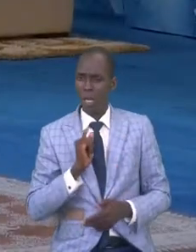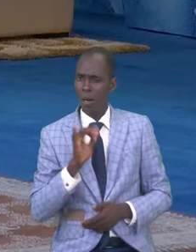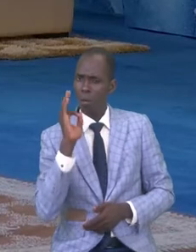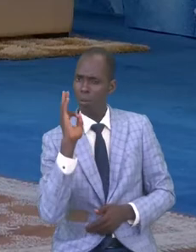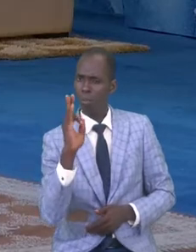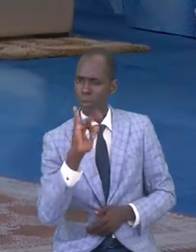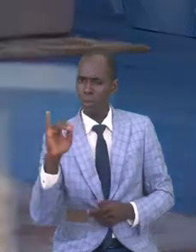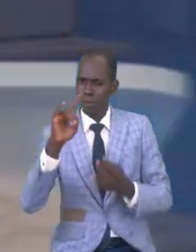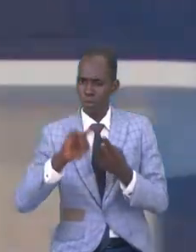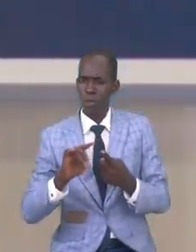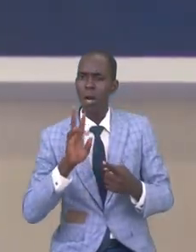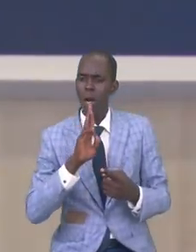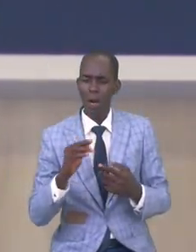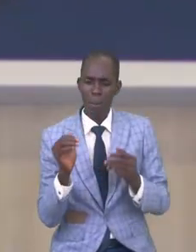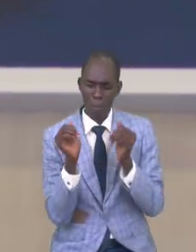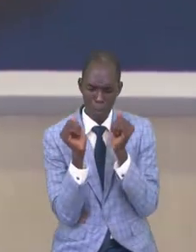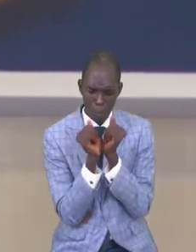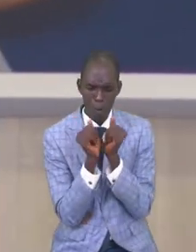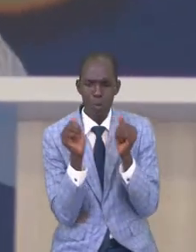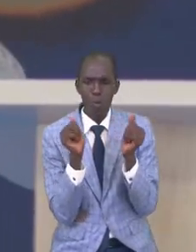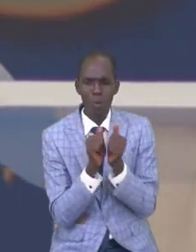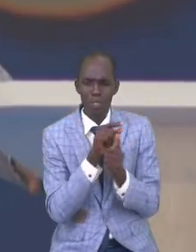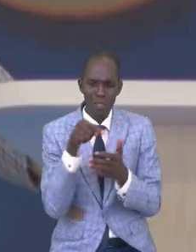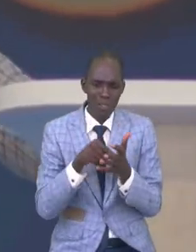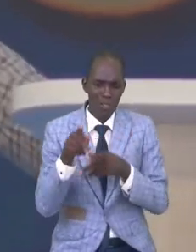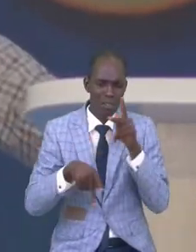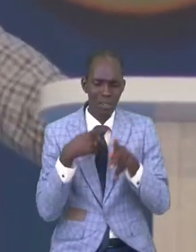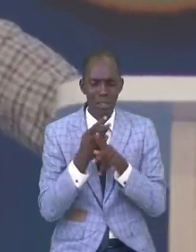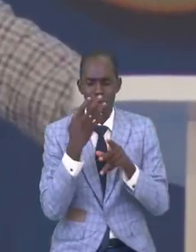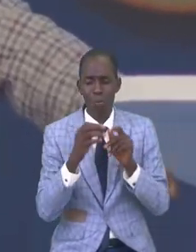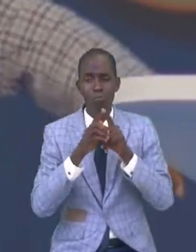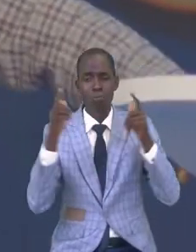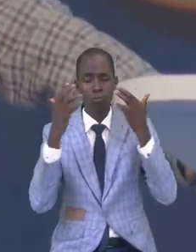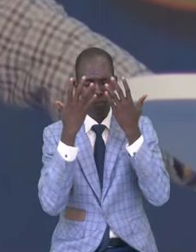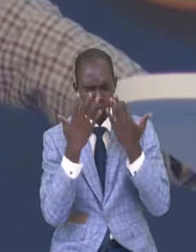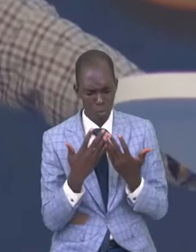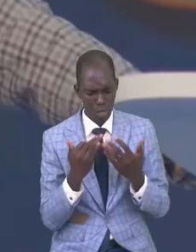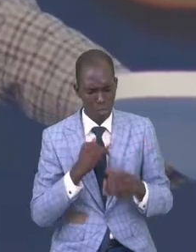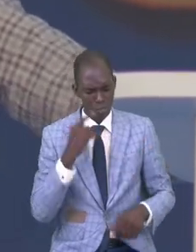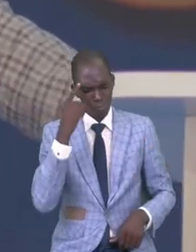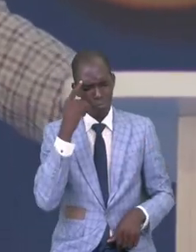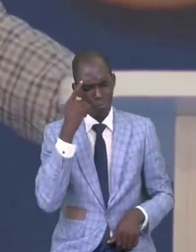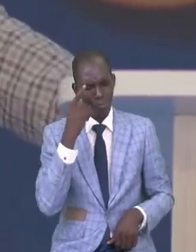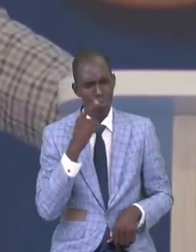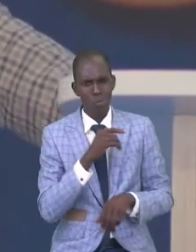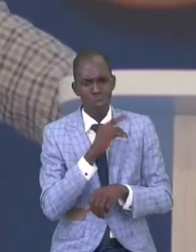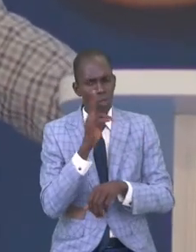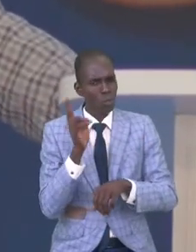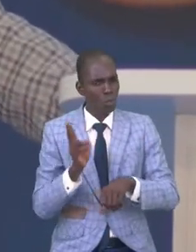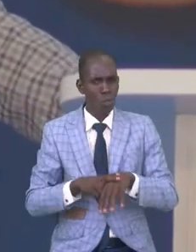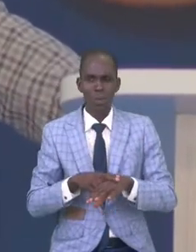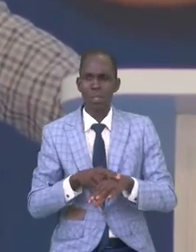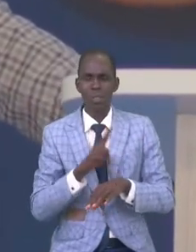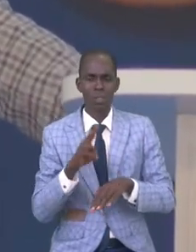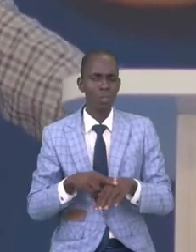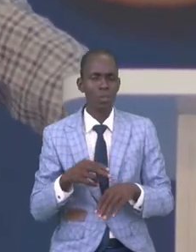bound with infirmity? At first, I said, normally young people, as they come to the